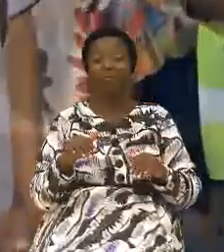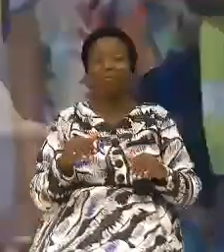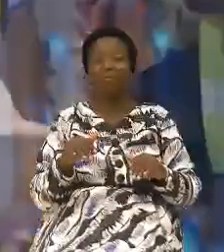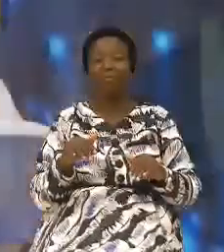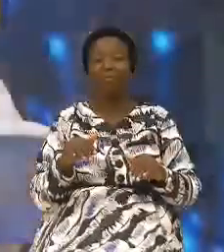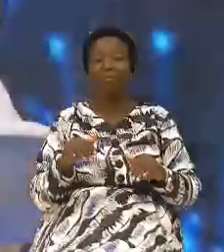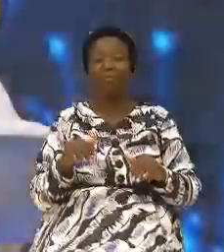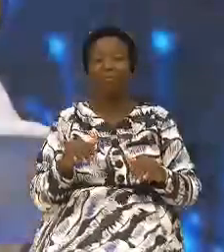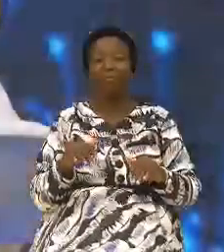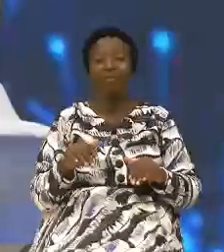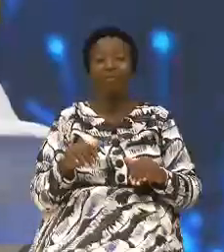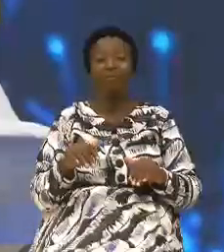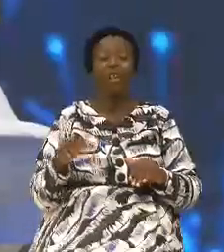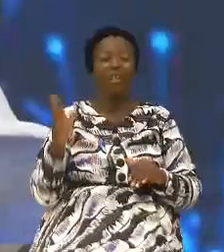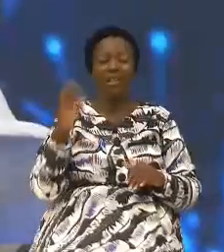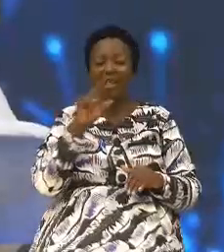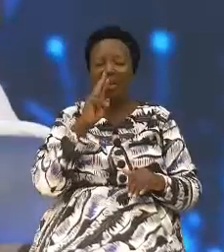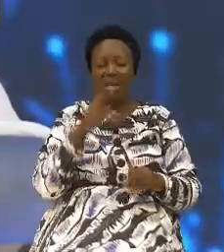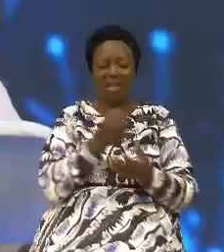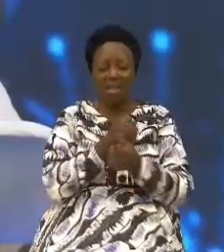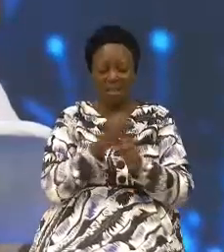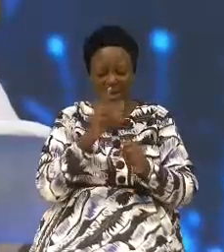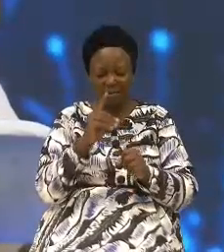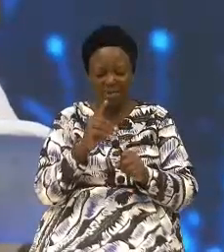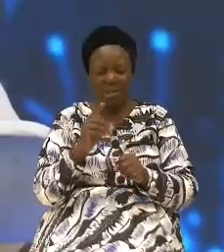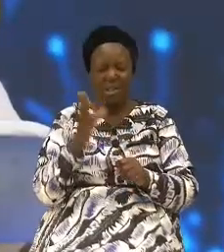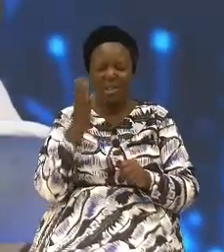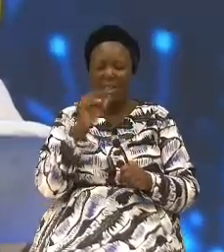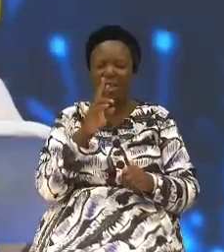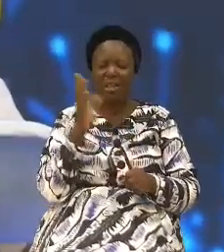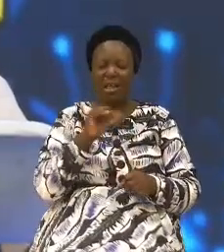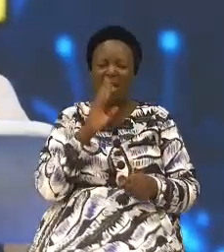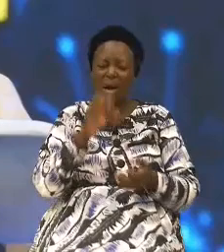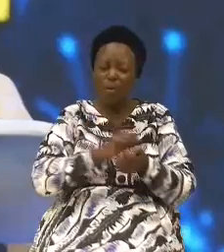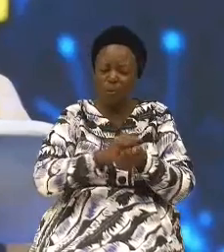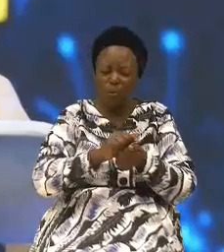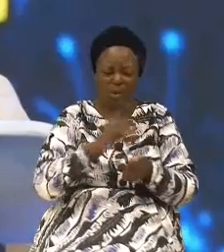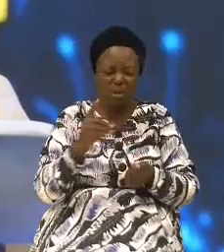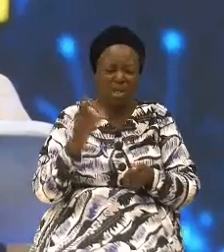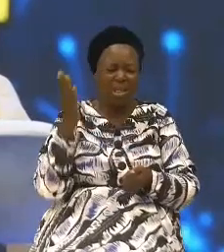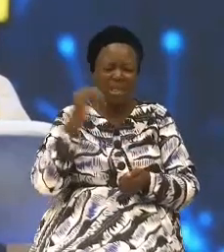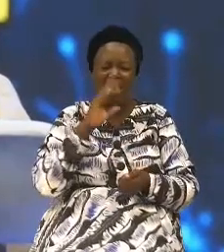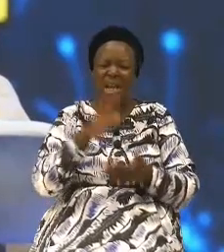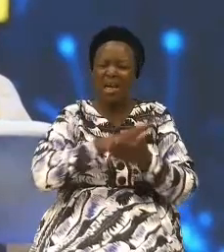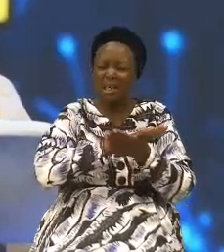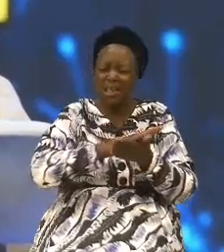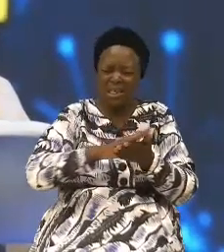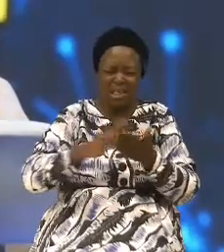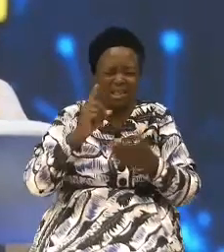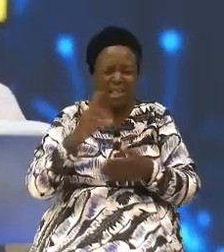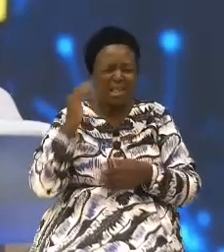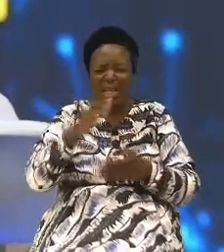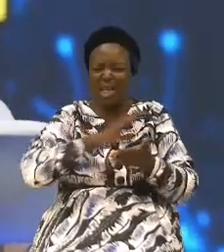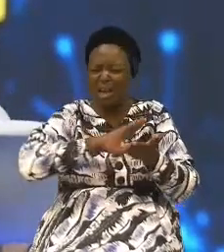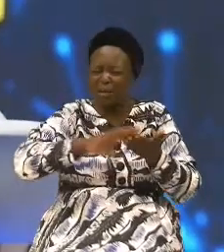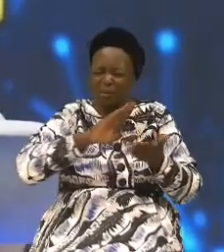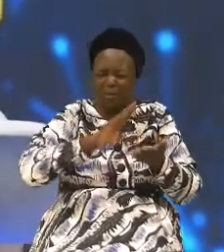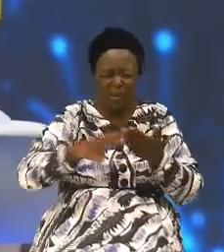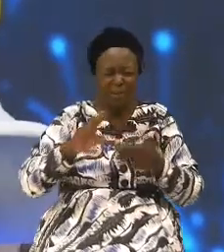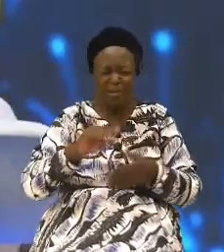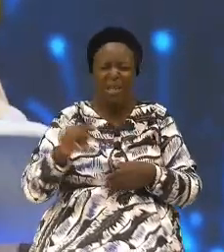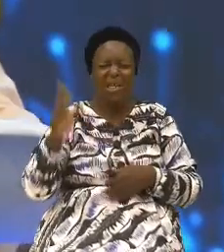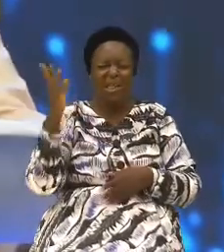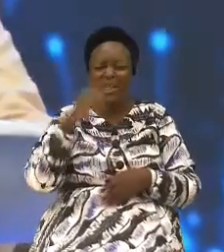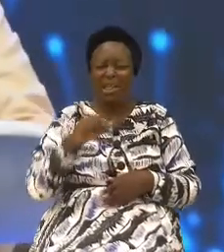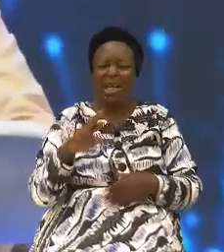They are saved. They are washed. They are cleansed. They are pardoned. Their names